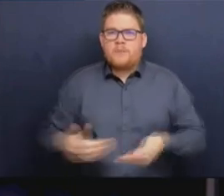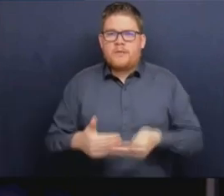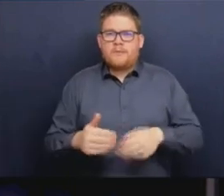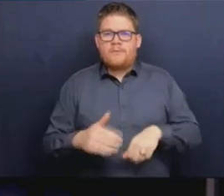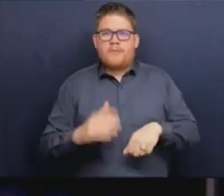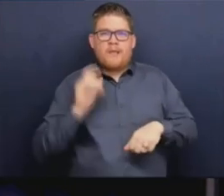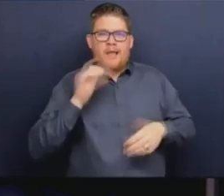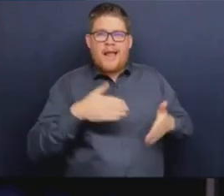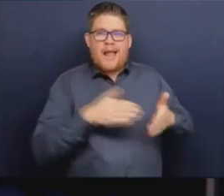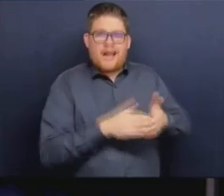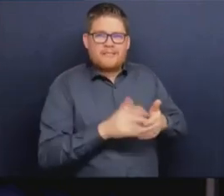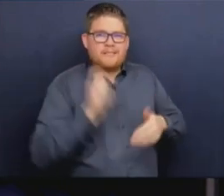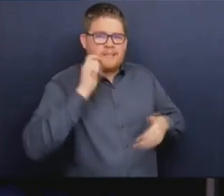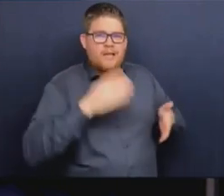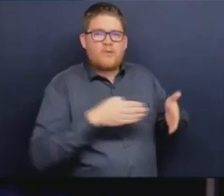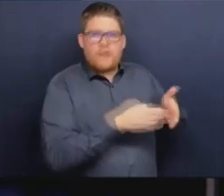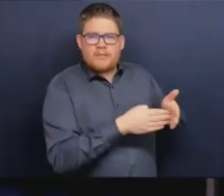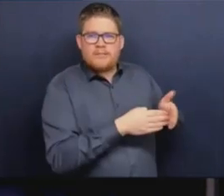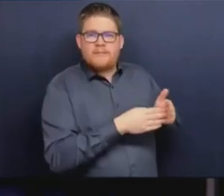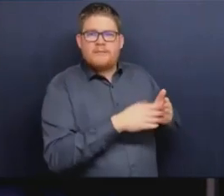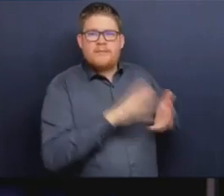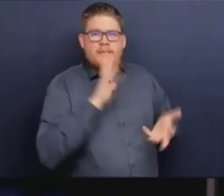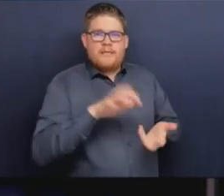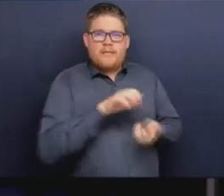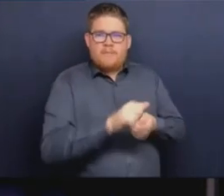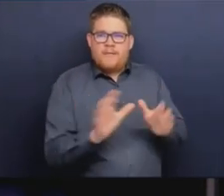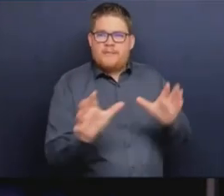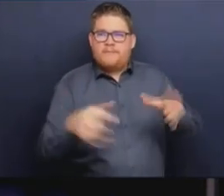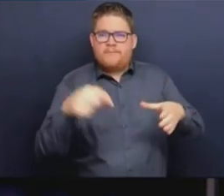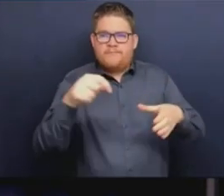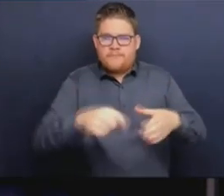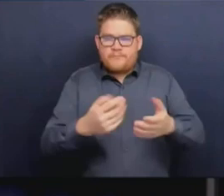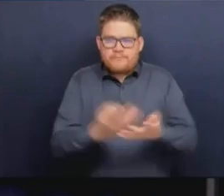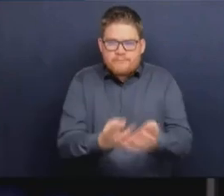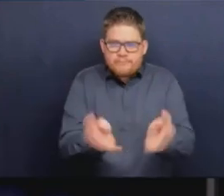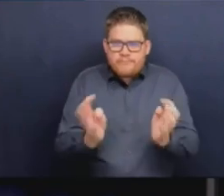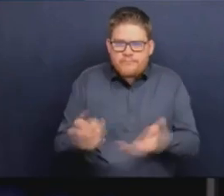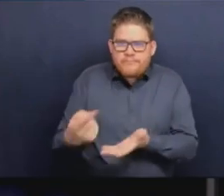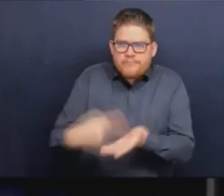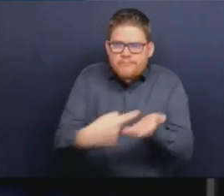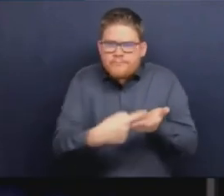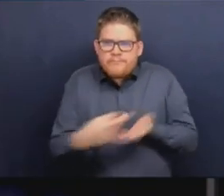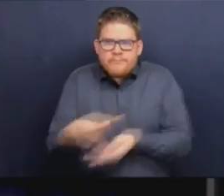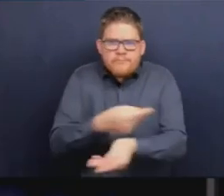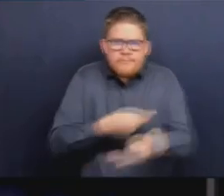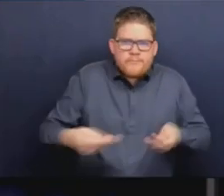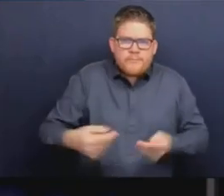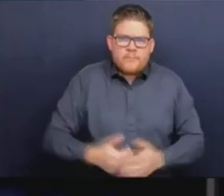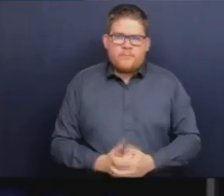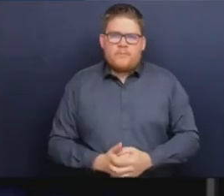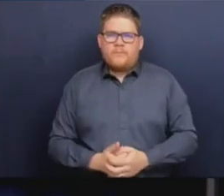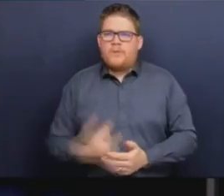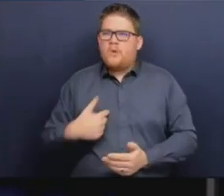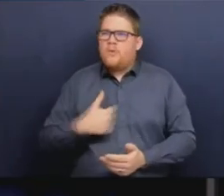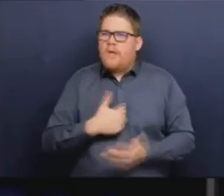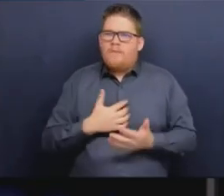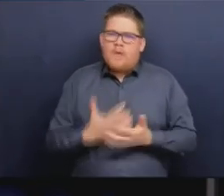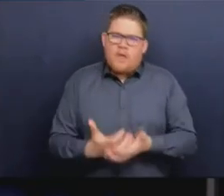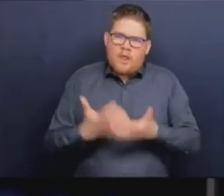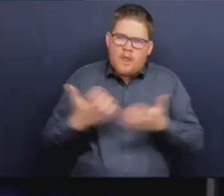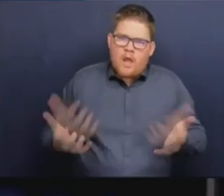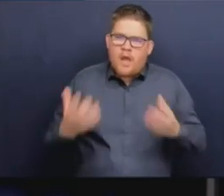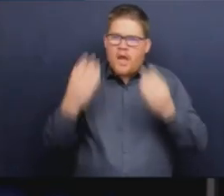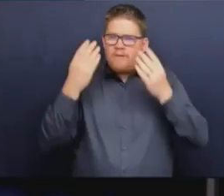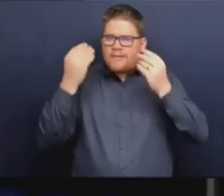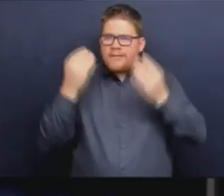feedback from them. And also, a lot of data is already collected. That has been reported. Like, a lot of data, the aggregated data that that